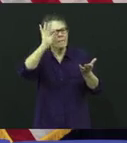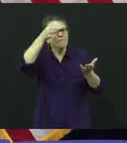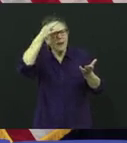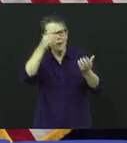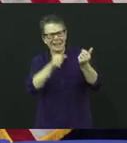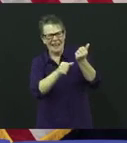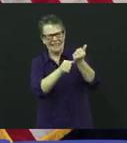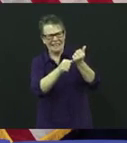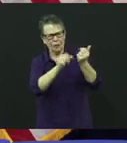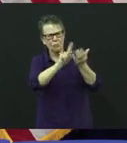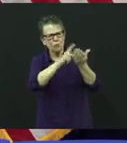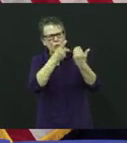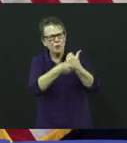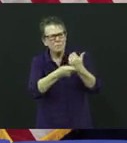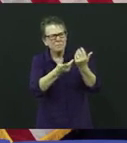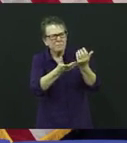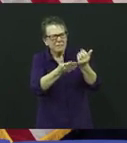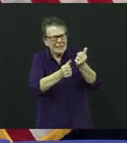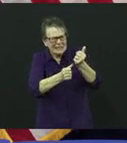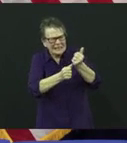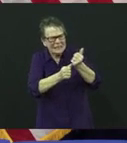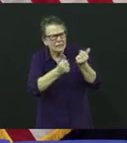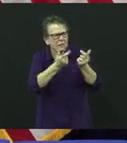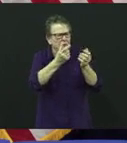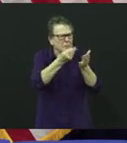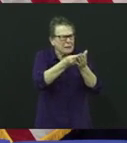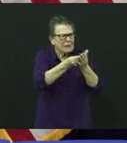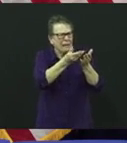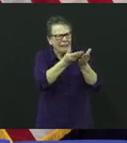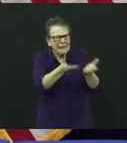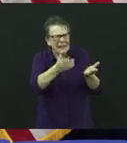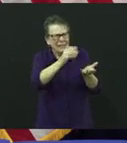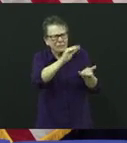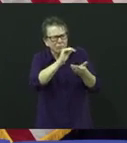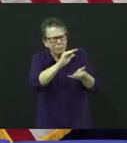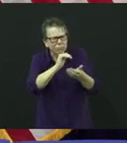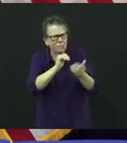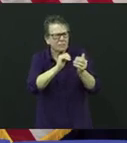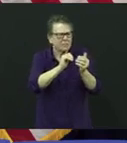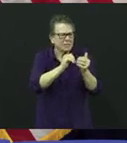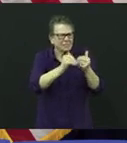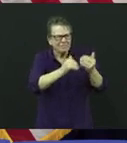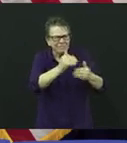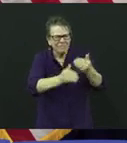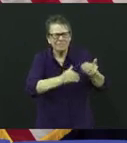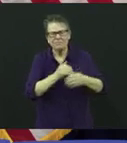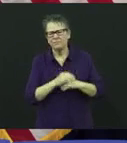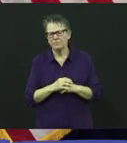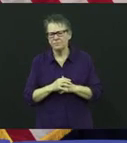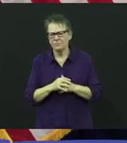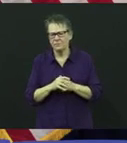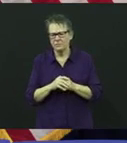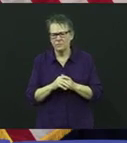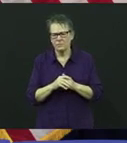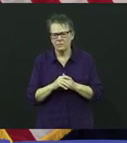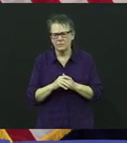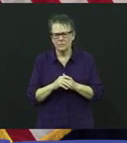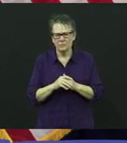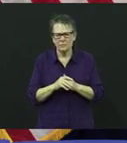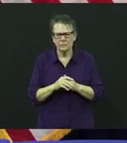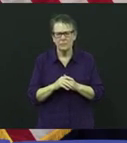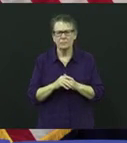big direct state stabilization fund, big support for mass transit, unemployment insurance, big support,